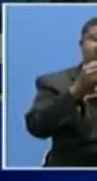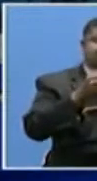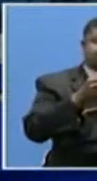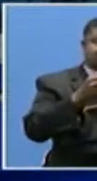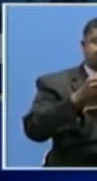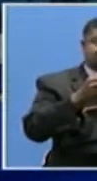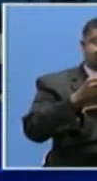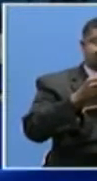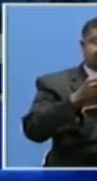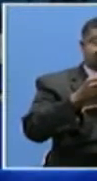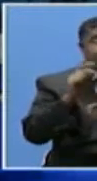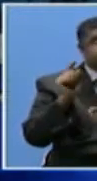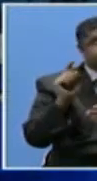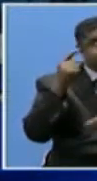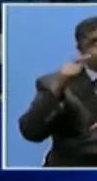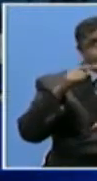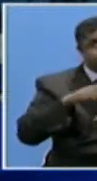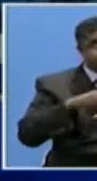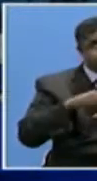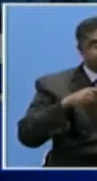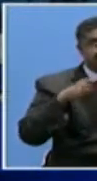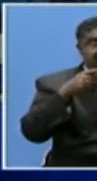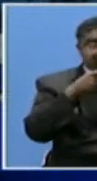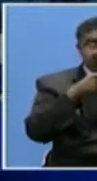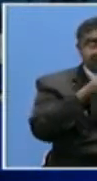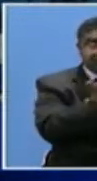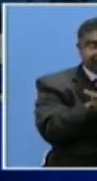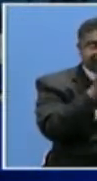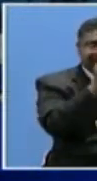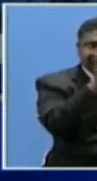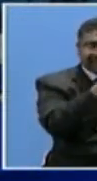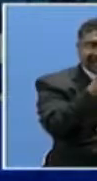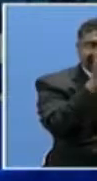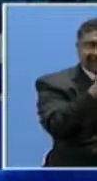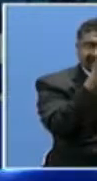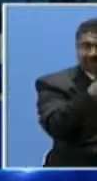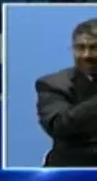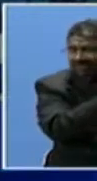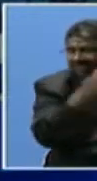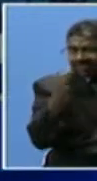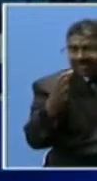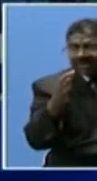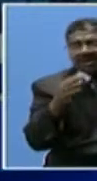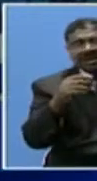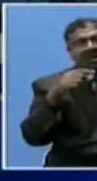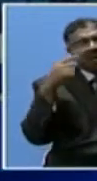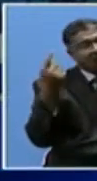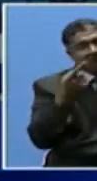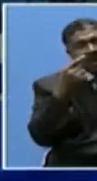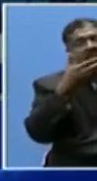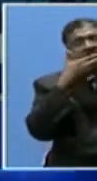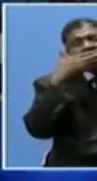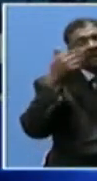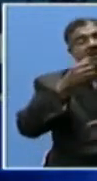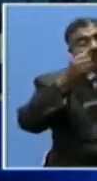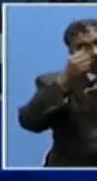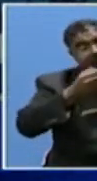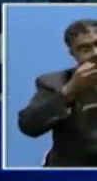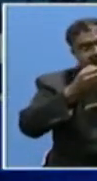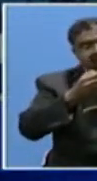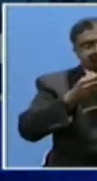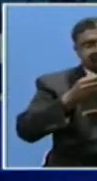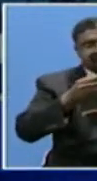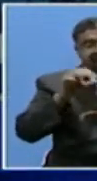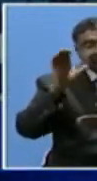has, for the first time since Zambia's independence in 1964, come up with a well-crafted budget by increasing